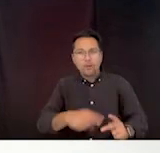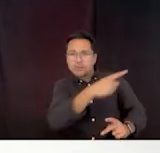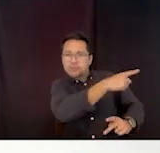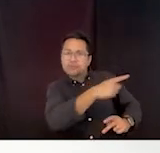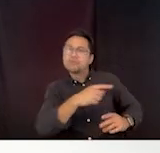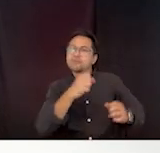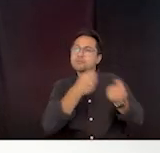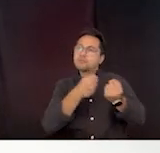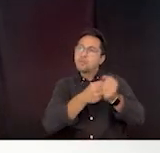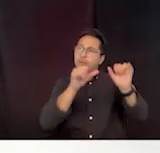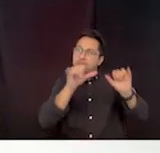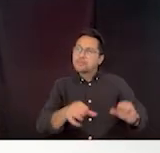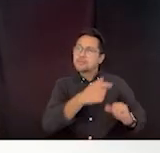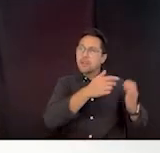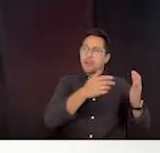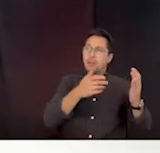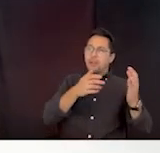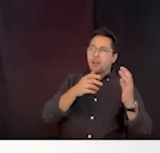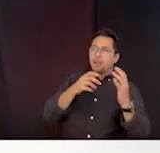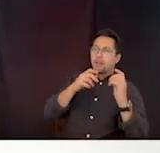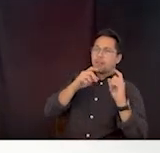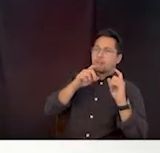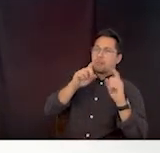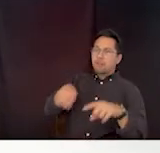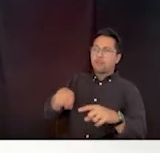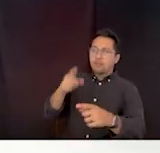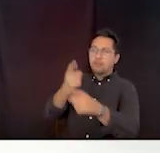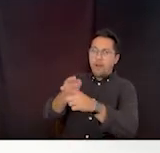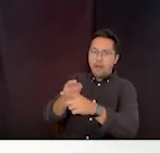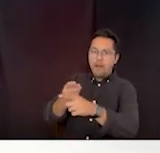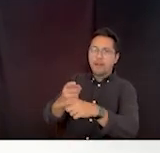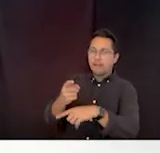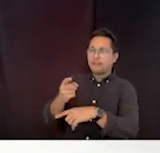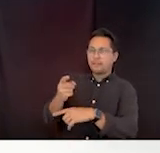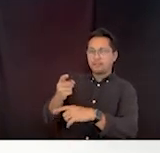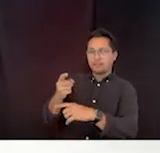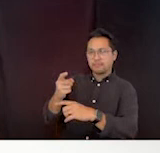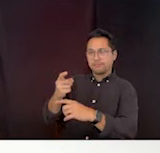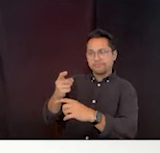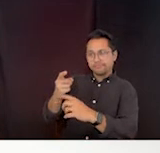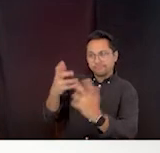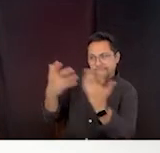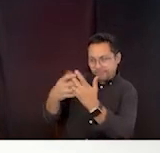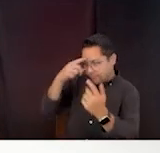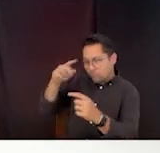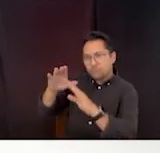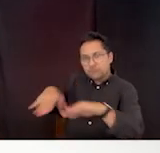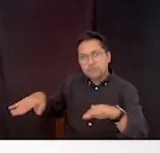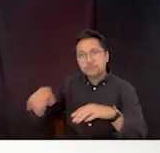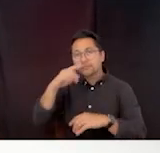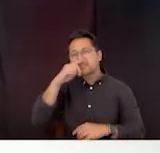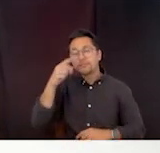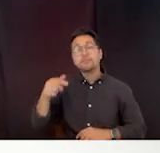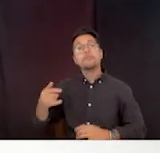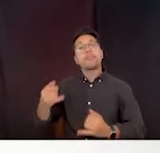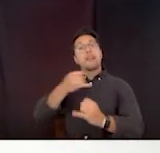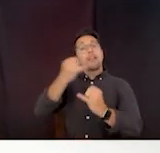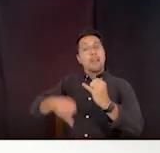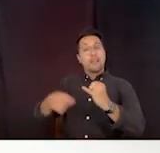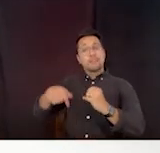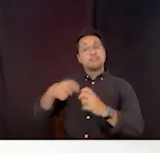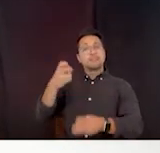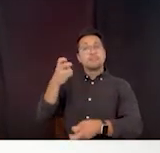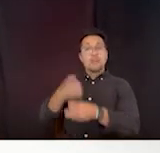them to bring to your child's team, and they're treating you like the expert. And then lastly, and this is oftentimes the hardest thing to